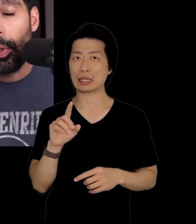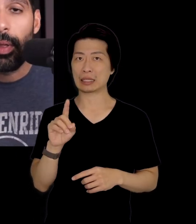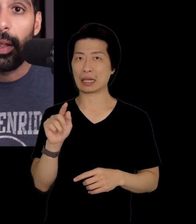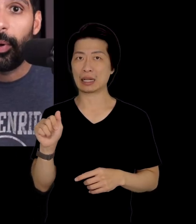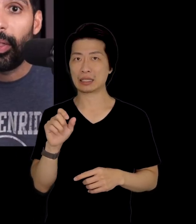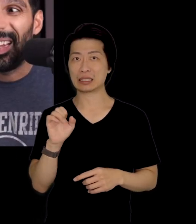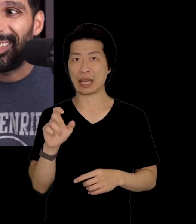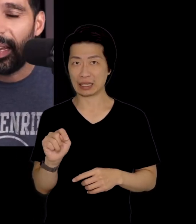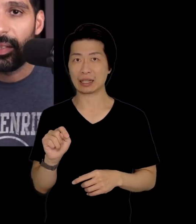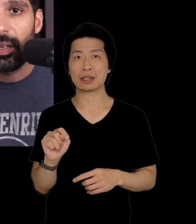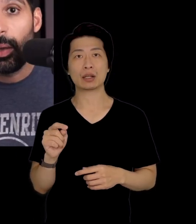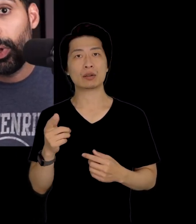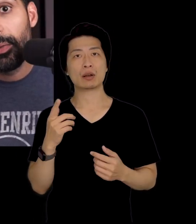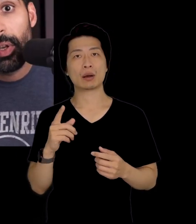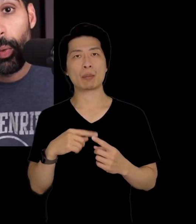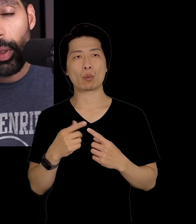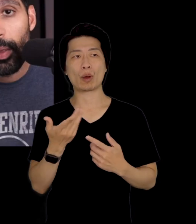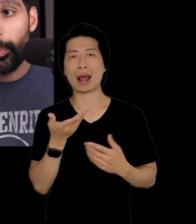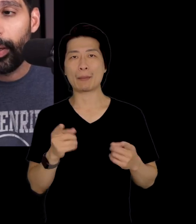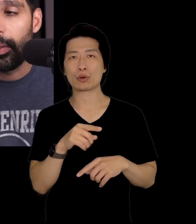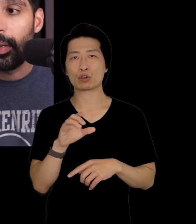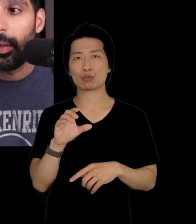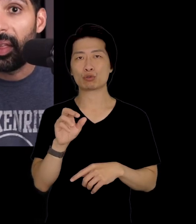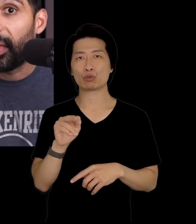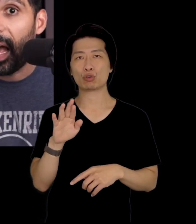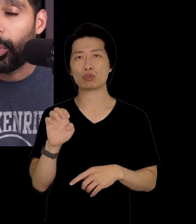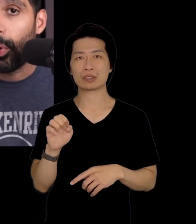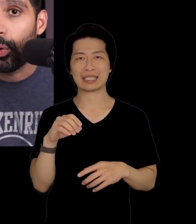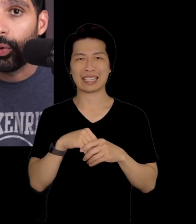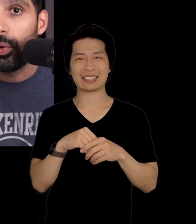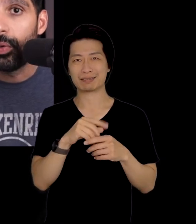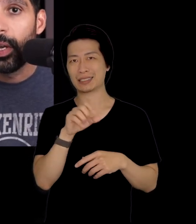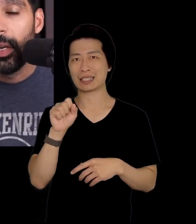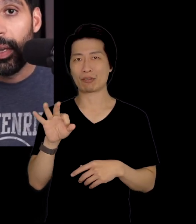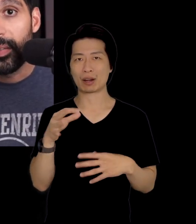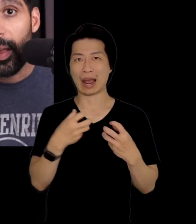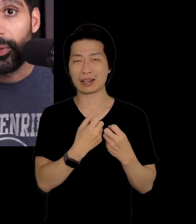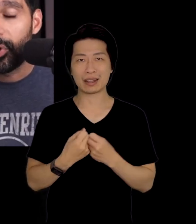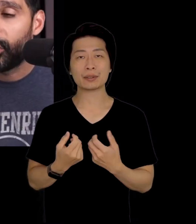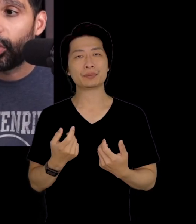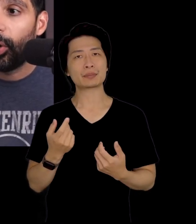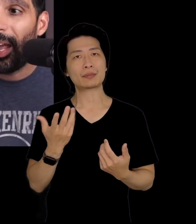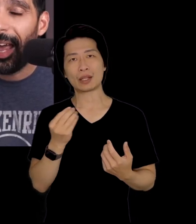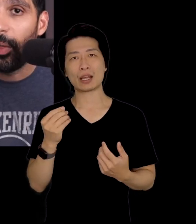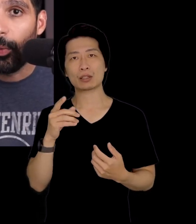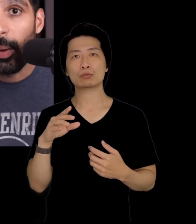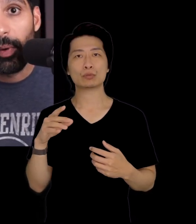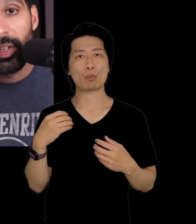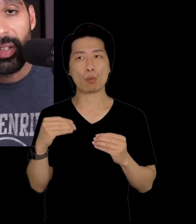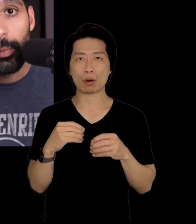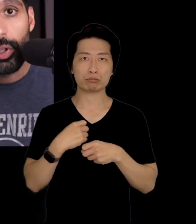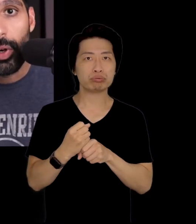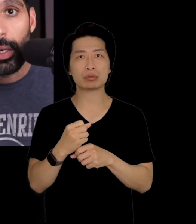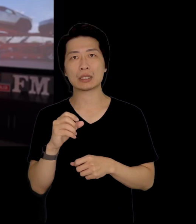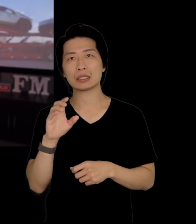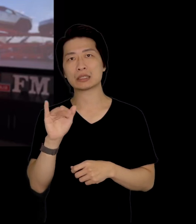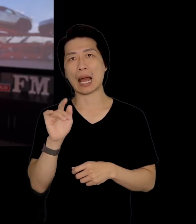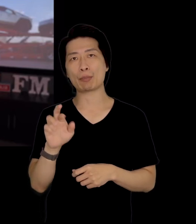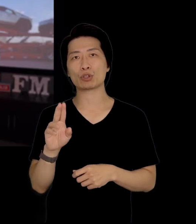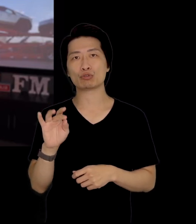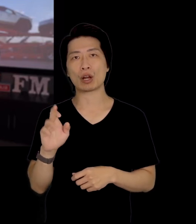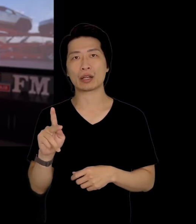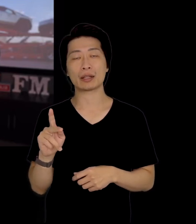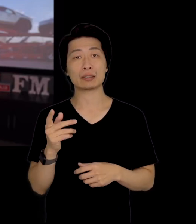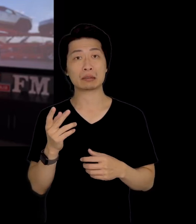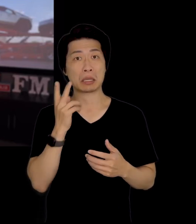you think about that data set. I would love to hear what you think about the thing that happened with Cruise in San Francisco and the ramp of the Cybertruck. There's a lot of stuff